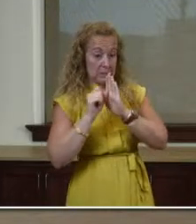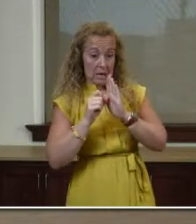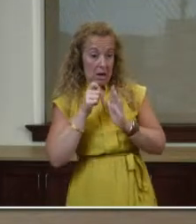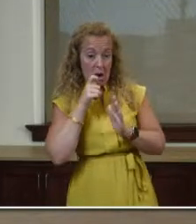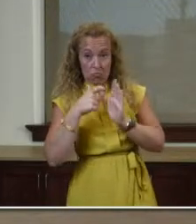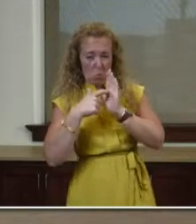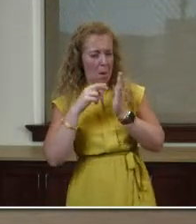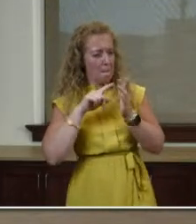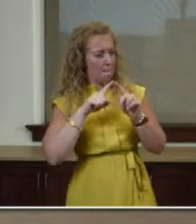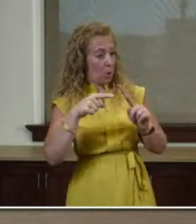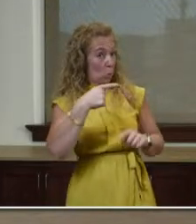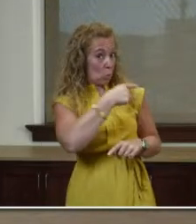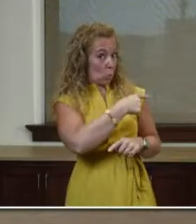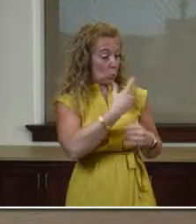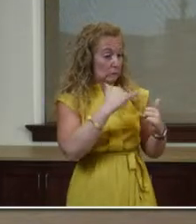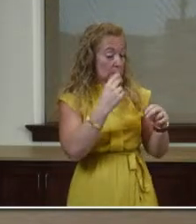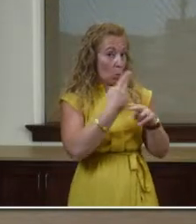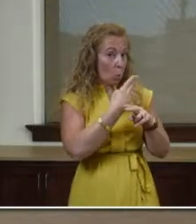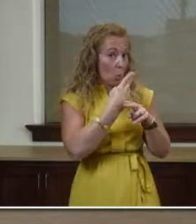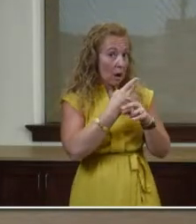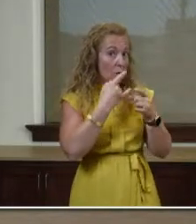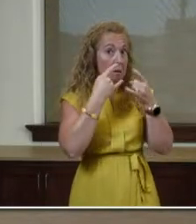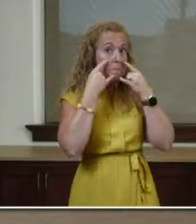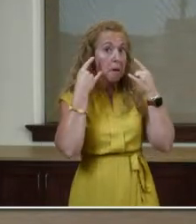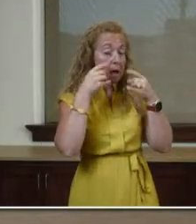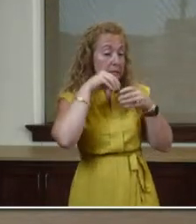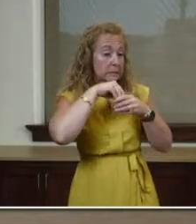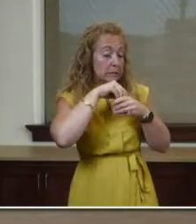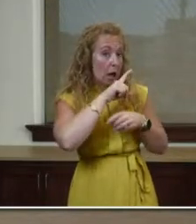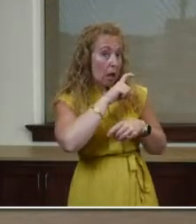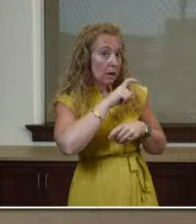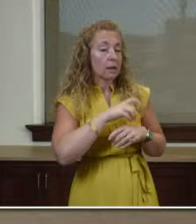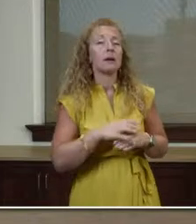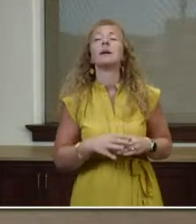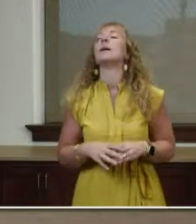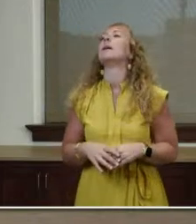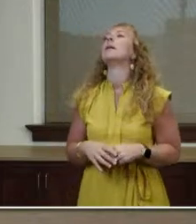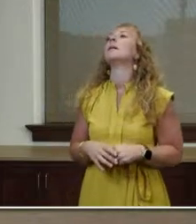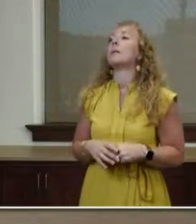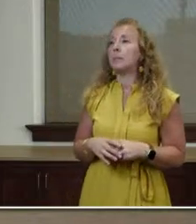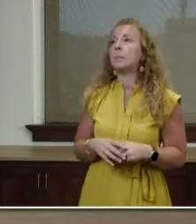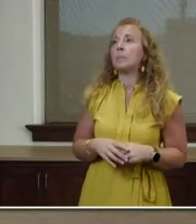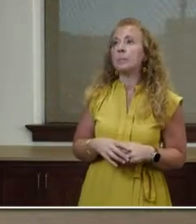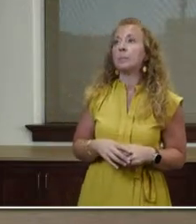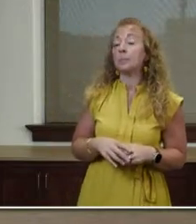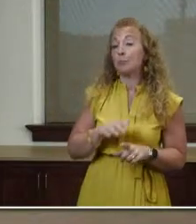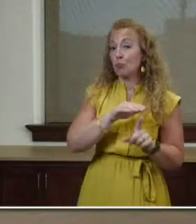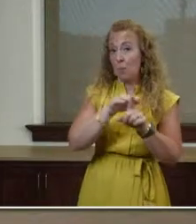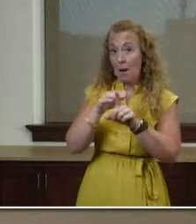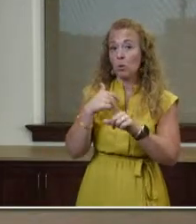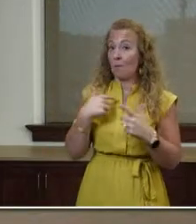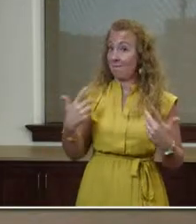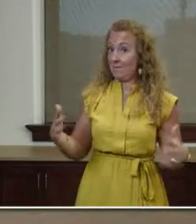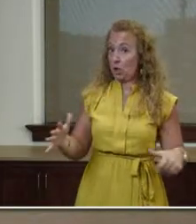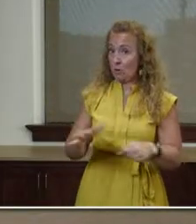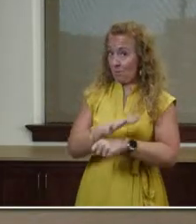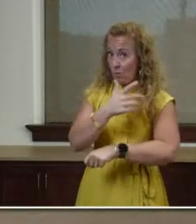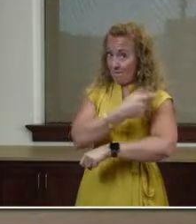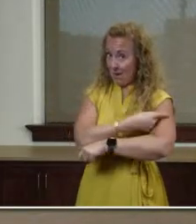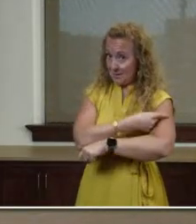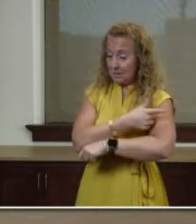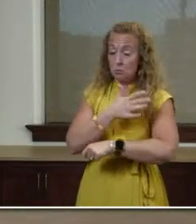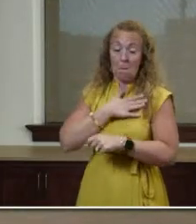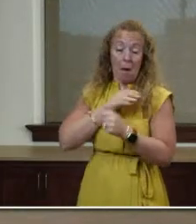you still wearing a mask while in certain indoor spaces? So I'll remind you that I am fully vaccinated, so this is